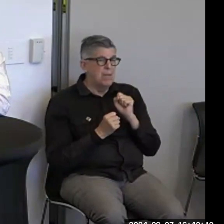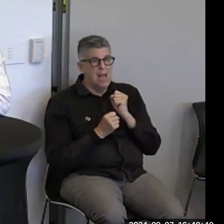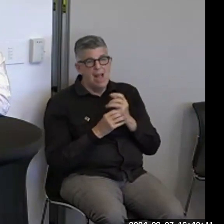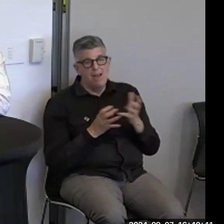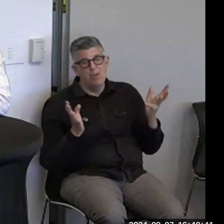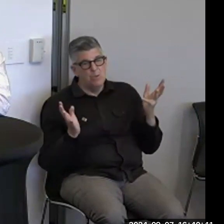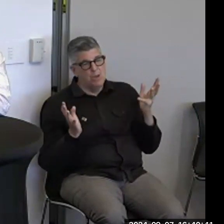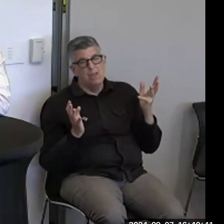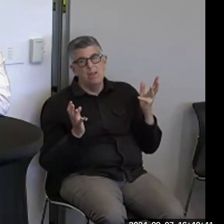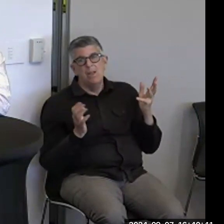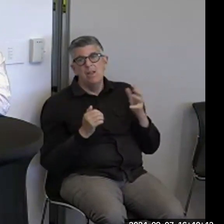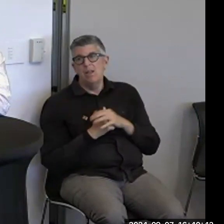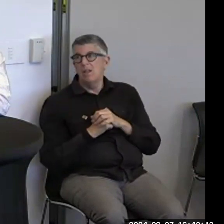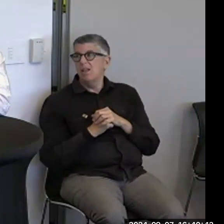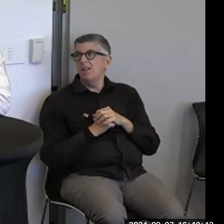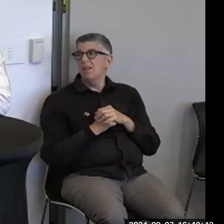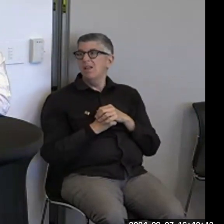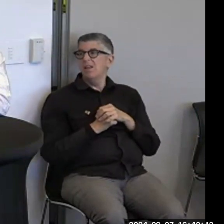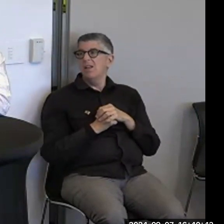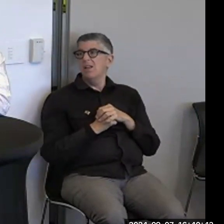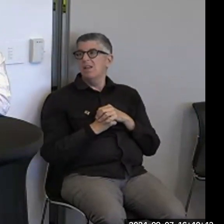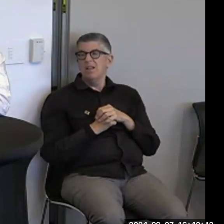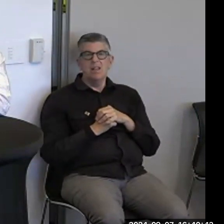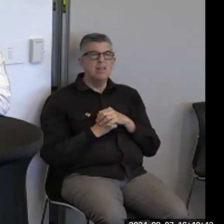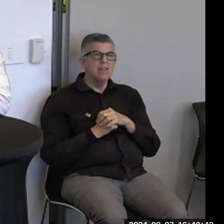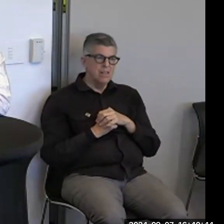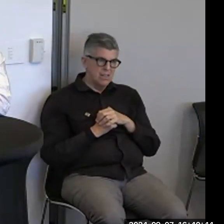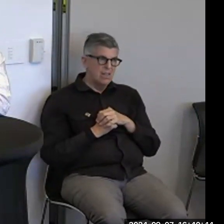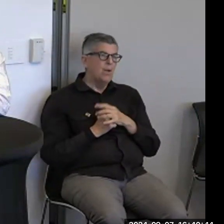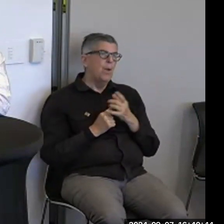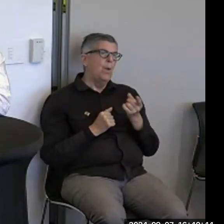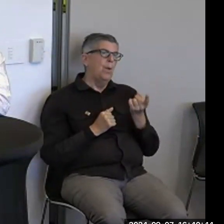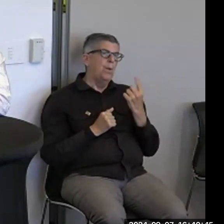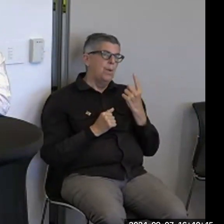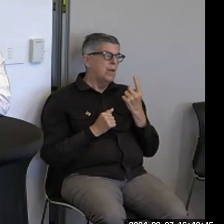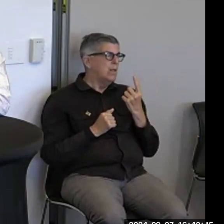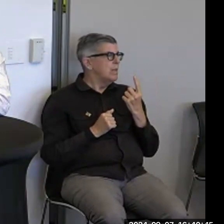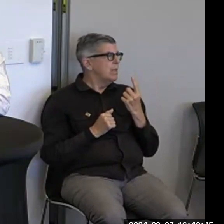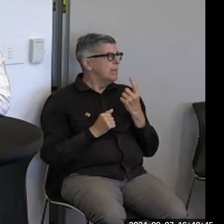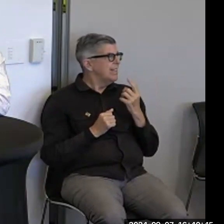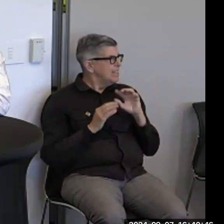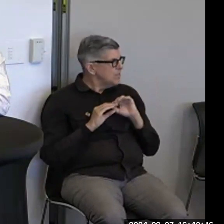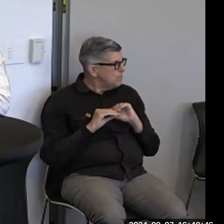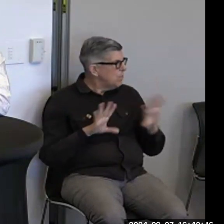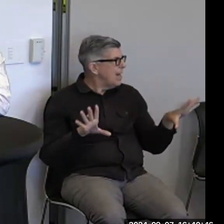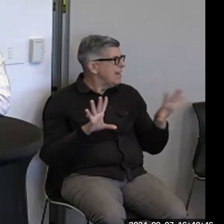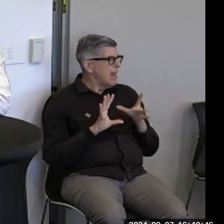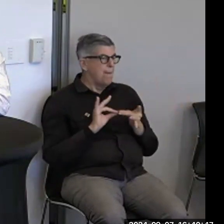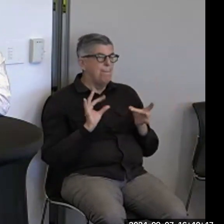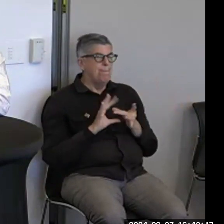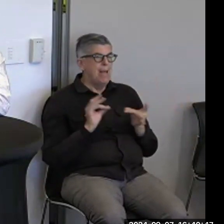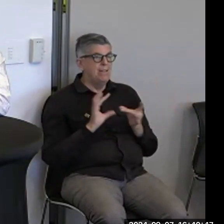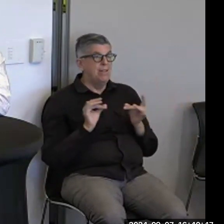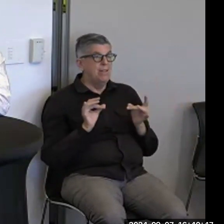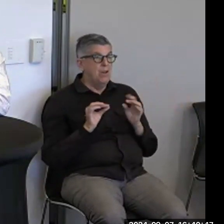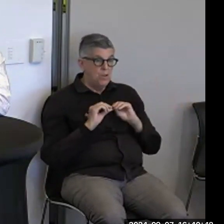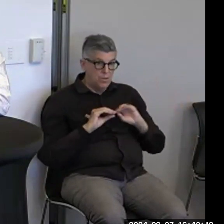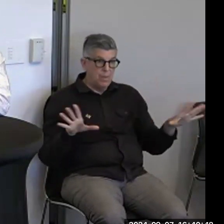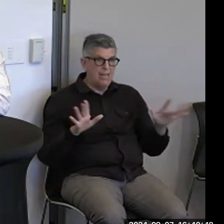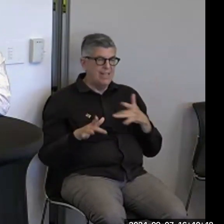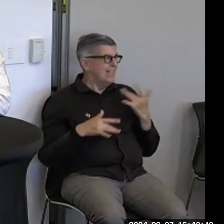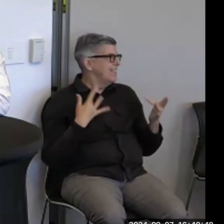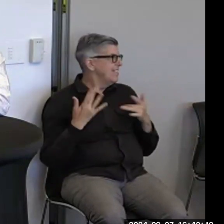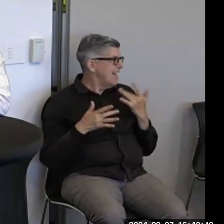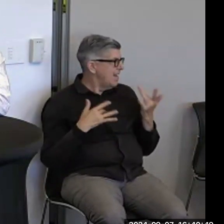world. And I think one of the most effective levers we can pull is spreading that message, because if you can spread the excitement and you can spread